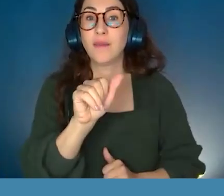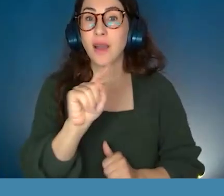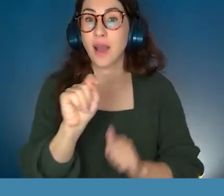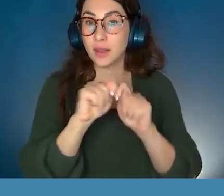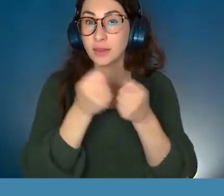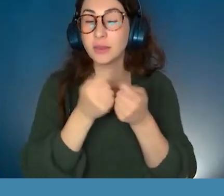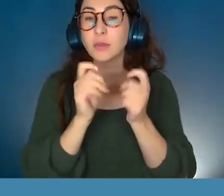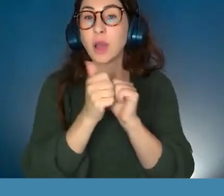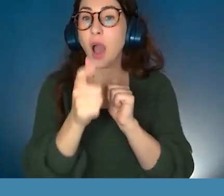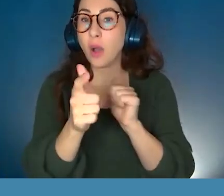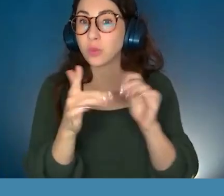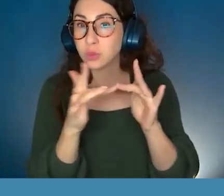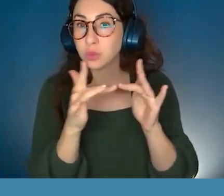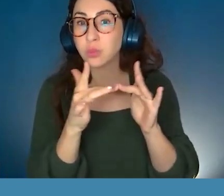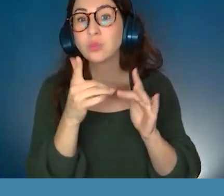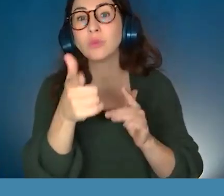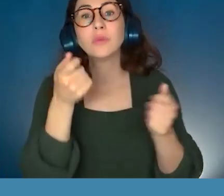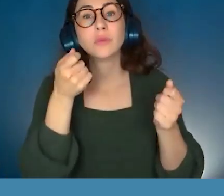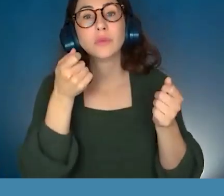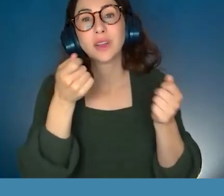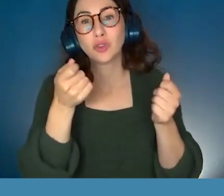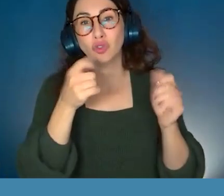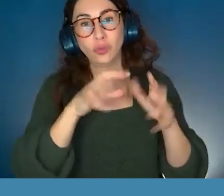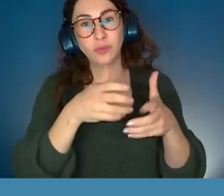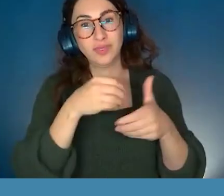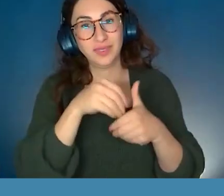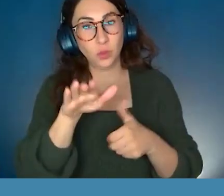managing entity in your area.